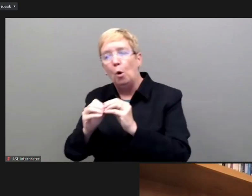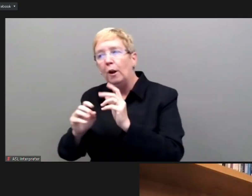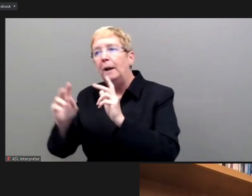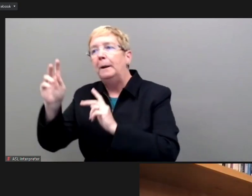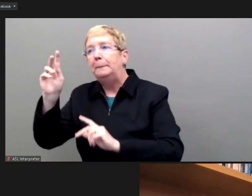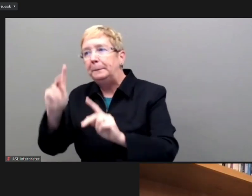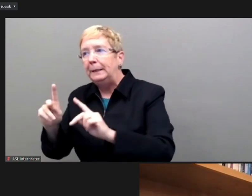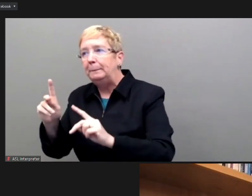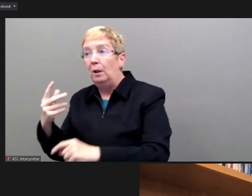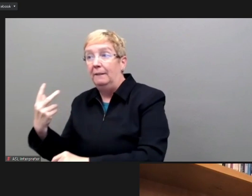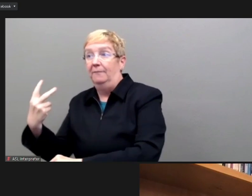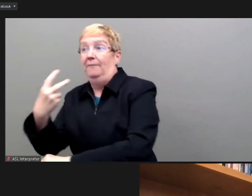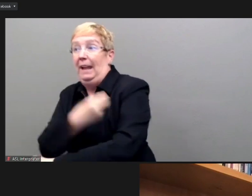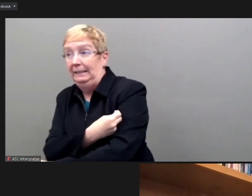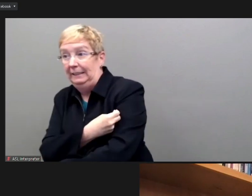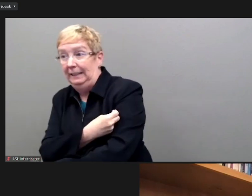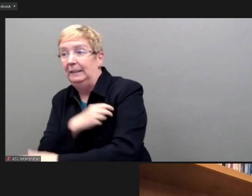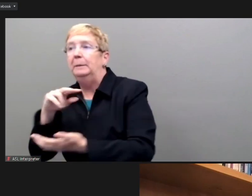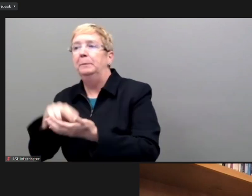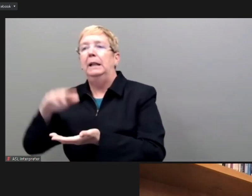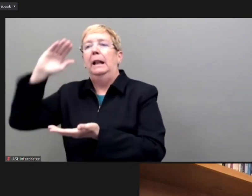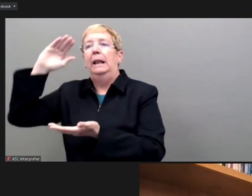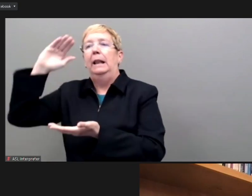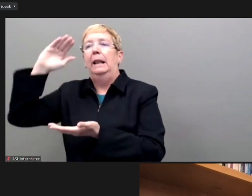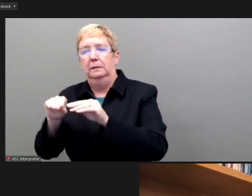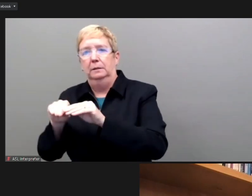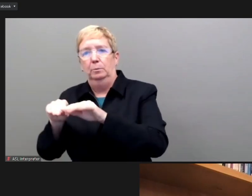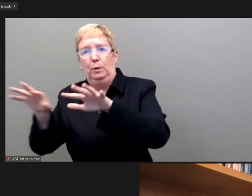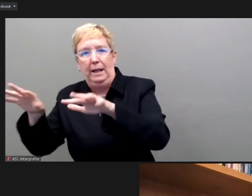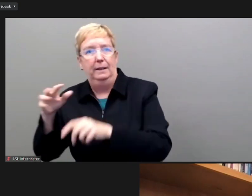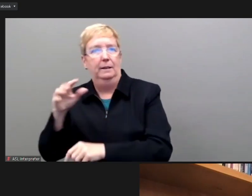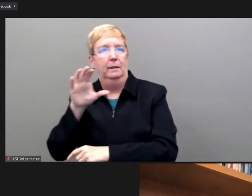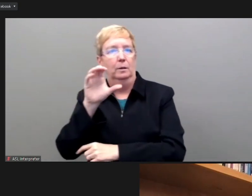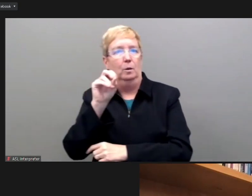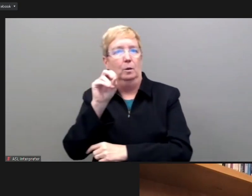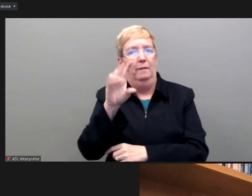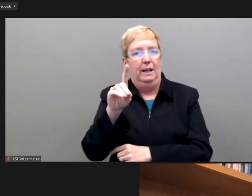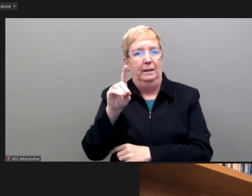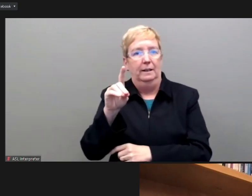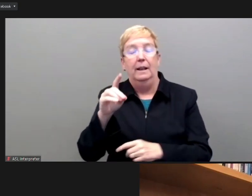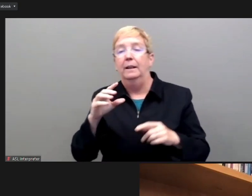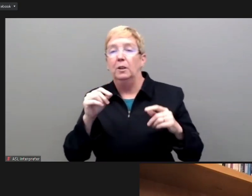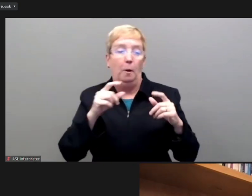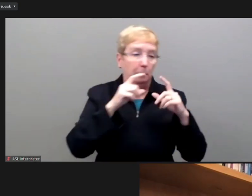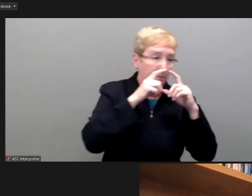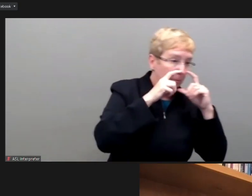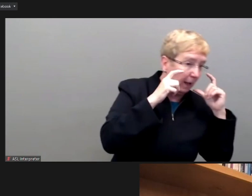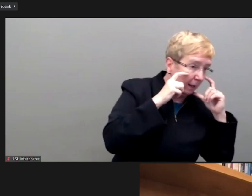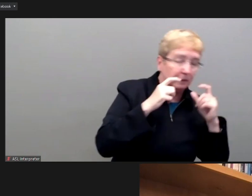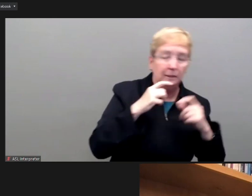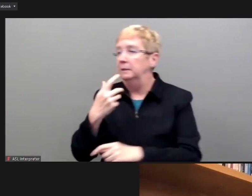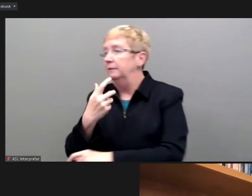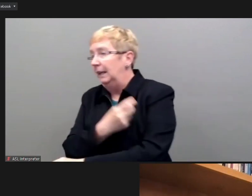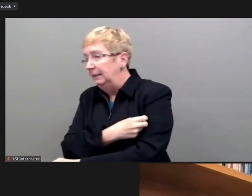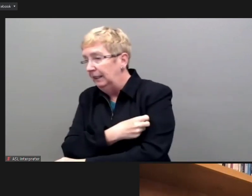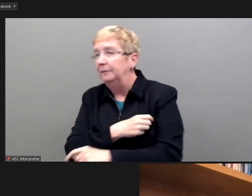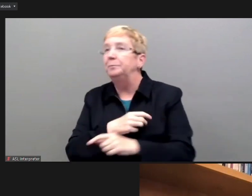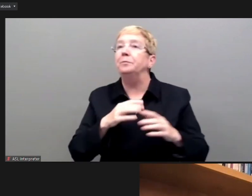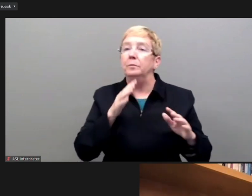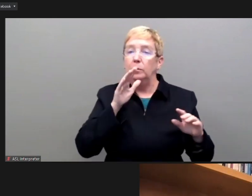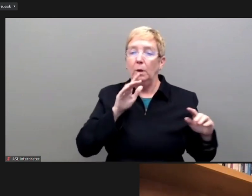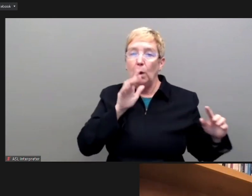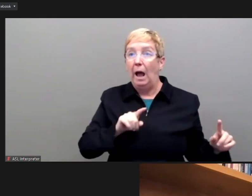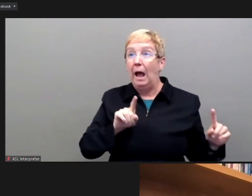the less we are transmitting COVID, that these two parallels together should get me to a place.